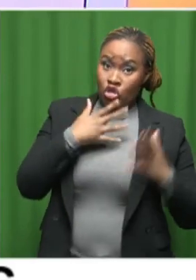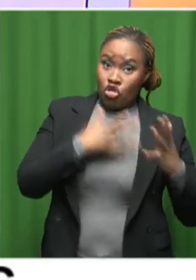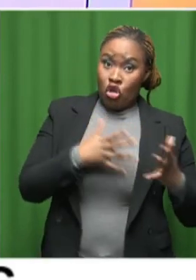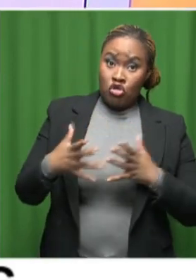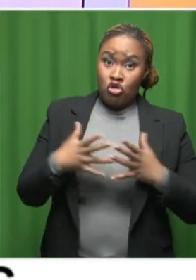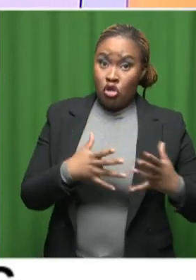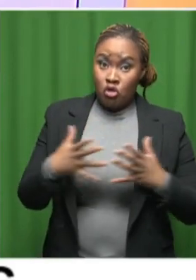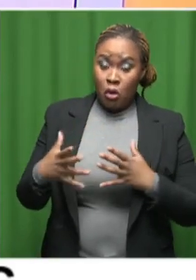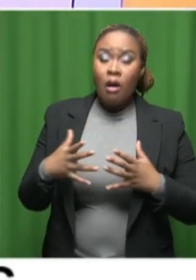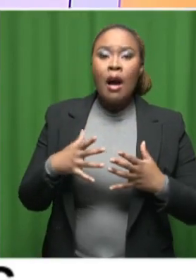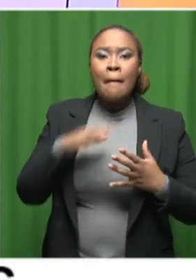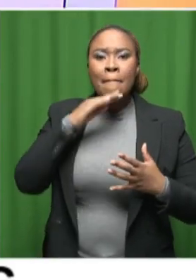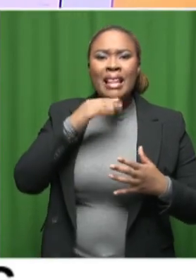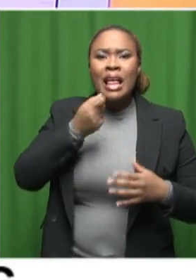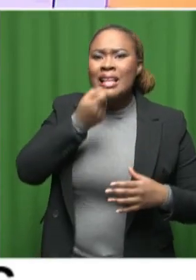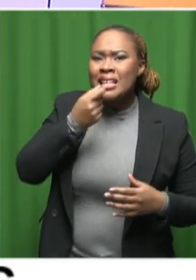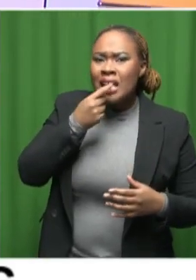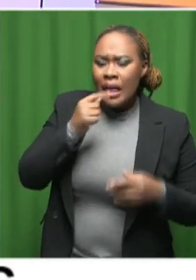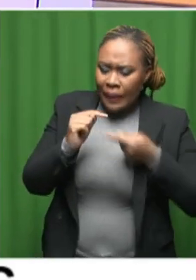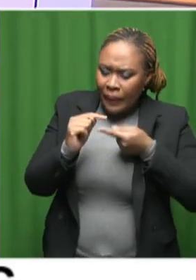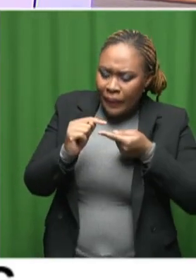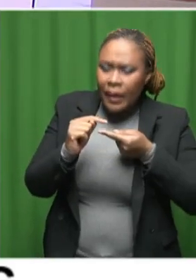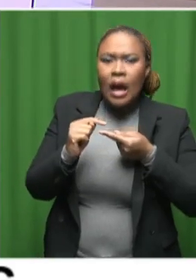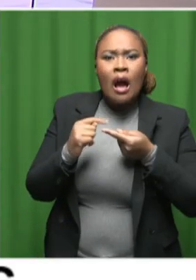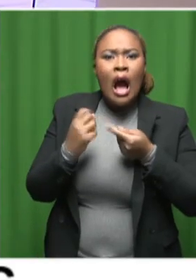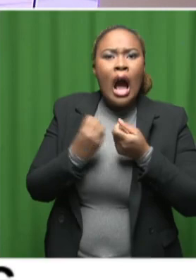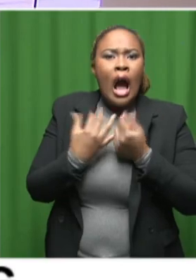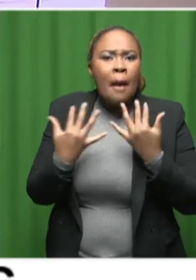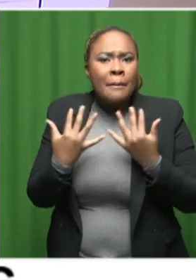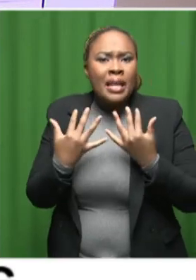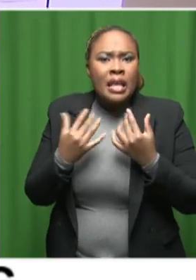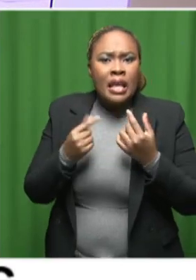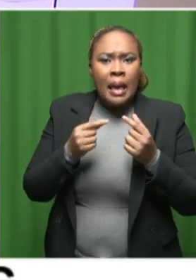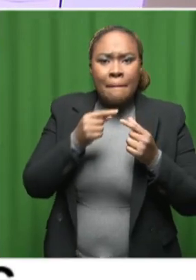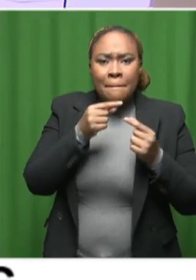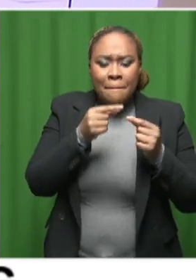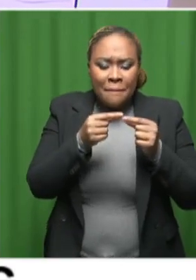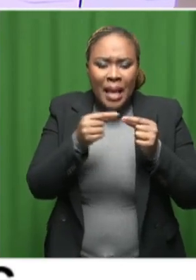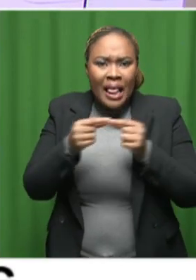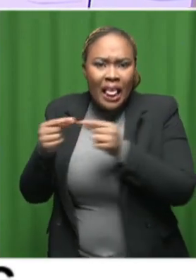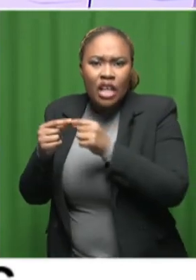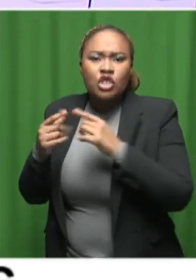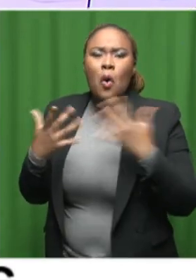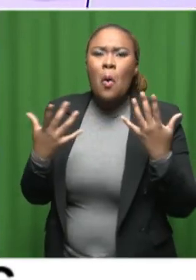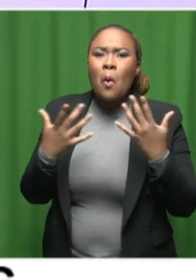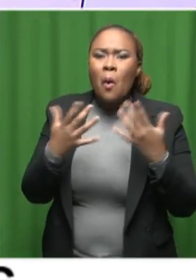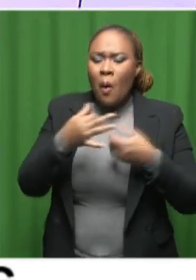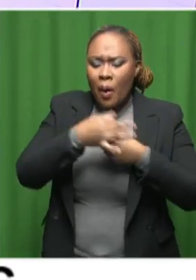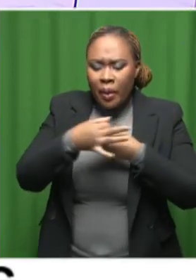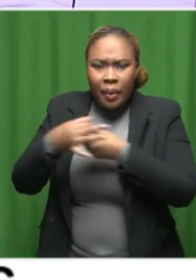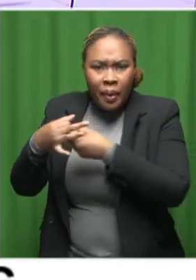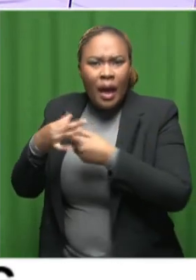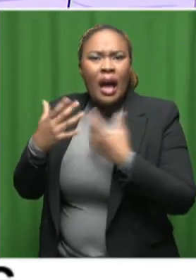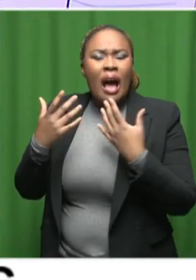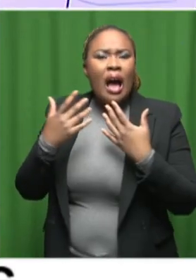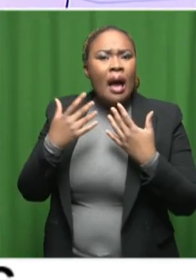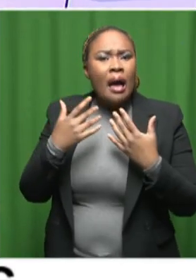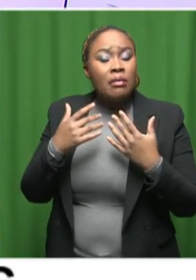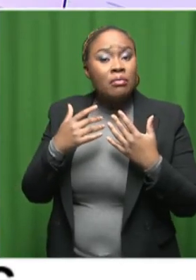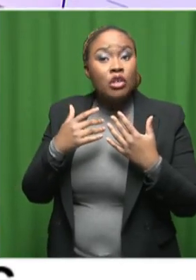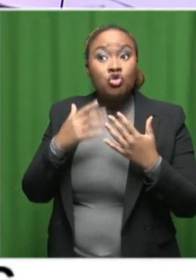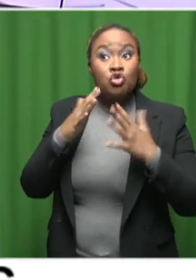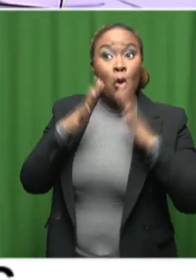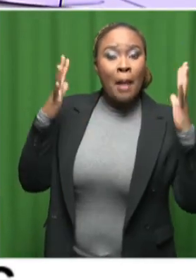would I even begin to know that, notice the error as well? Yes. So I think